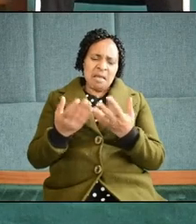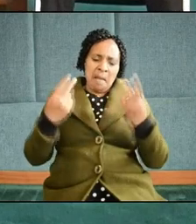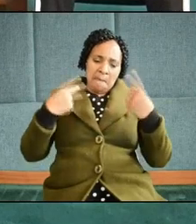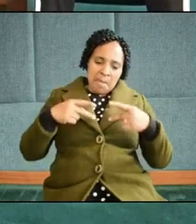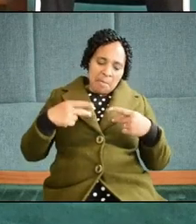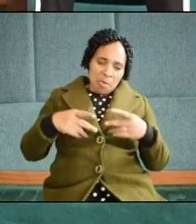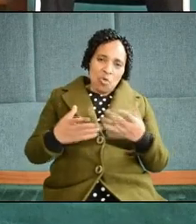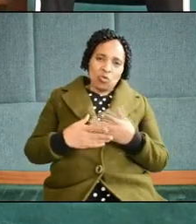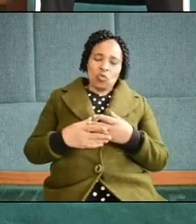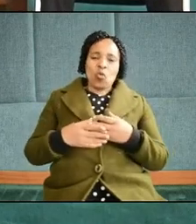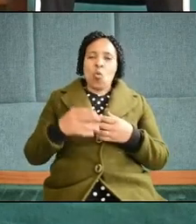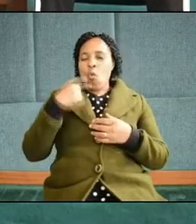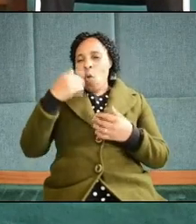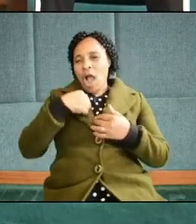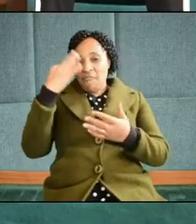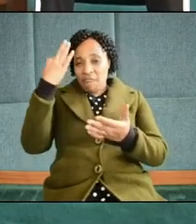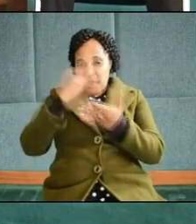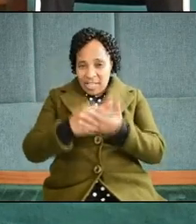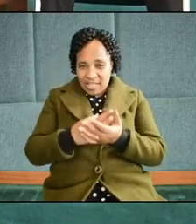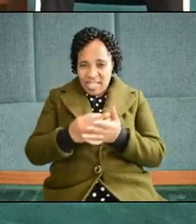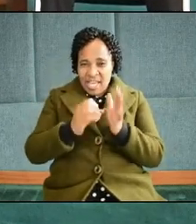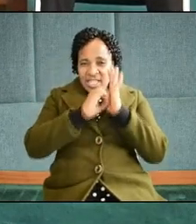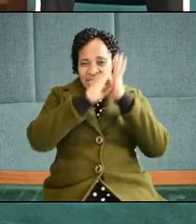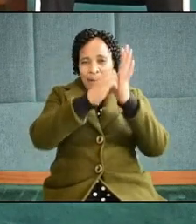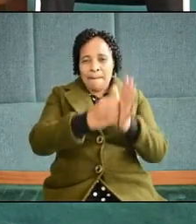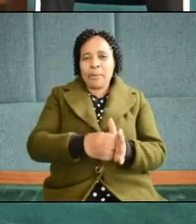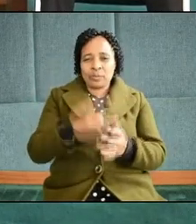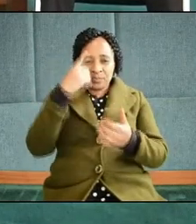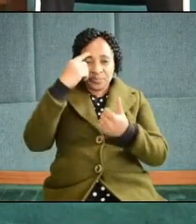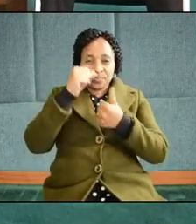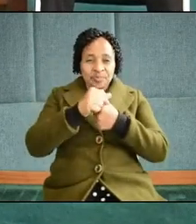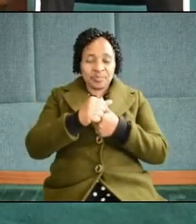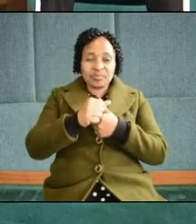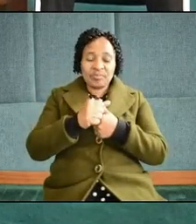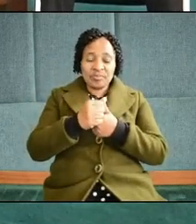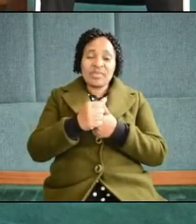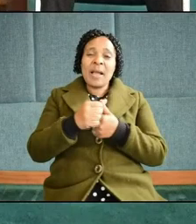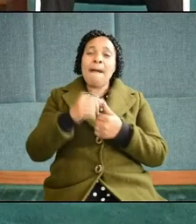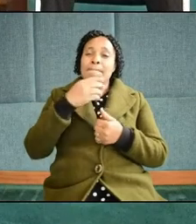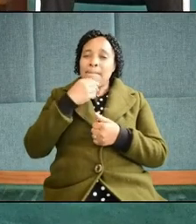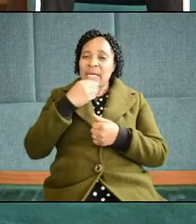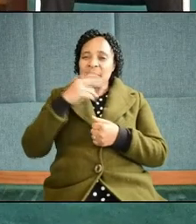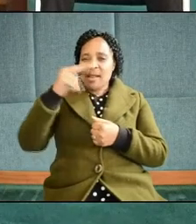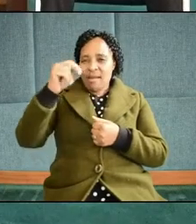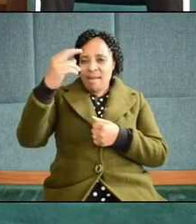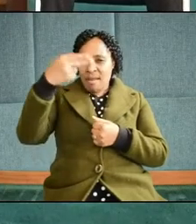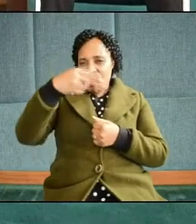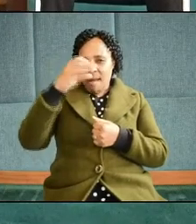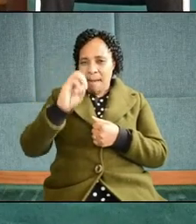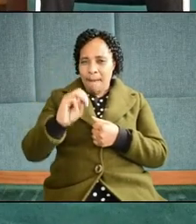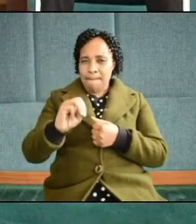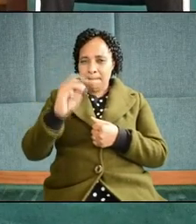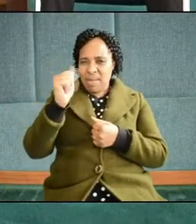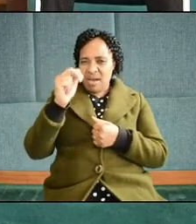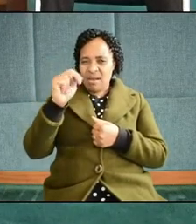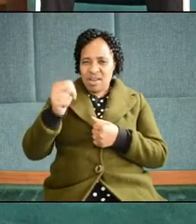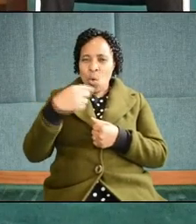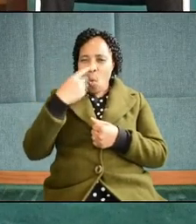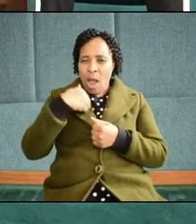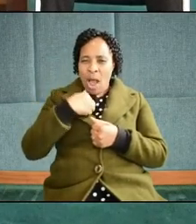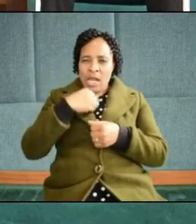shown leaps of faith. For example, if you remember the story of Naaman, Naaman had